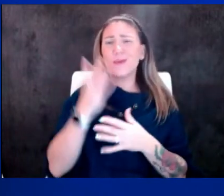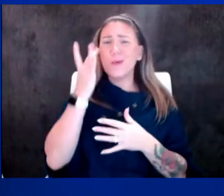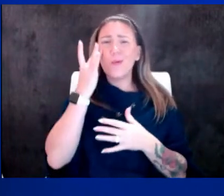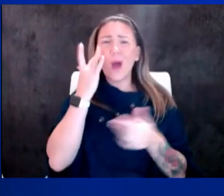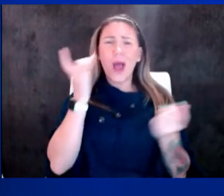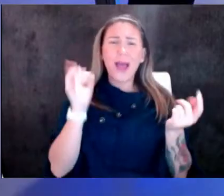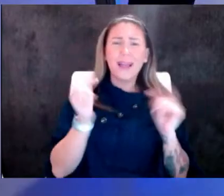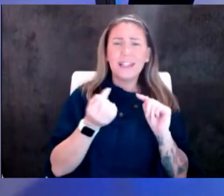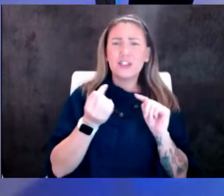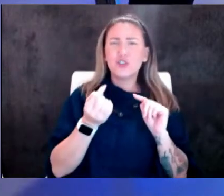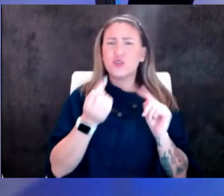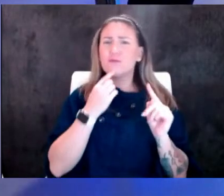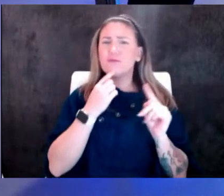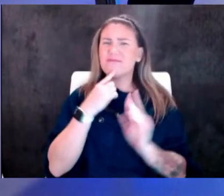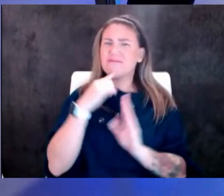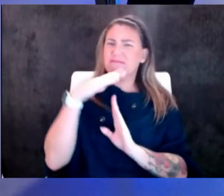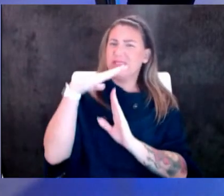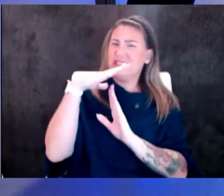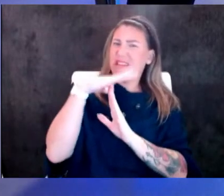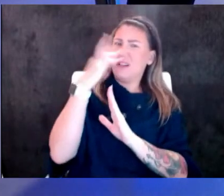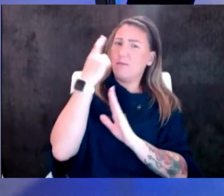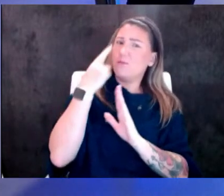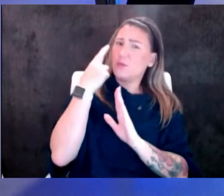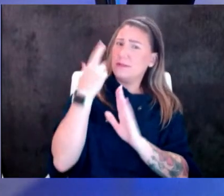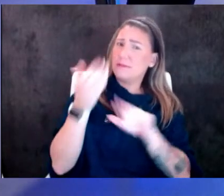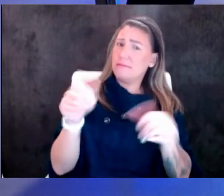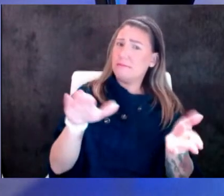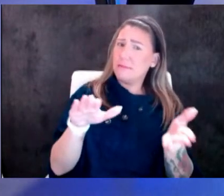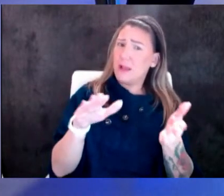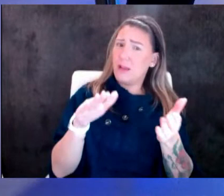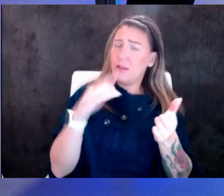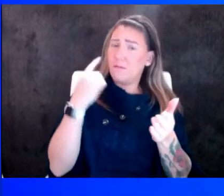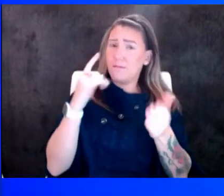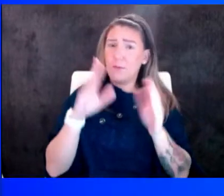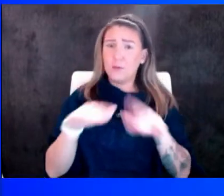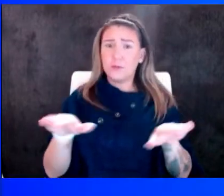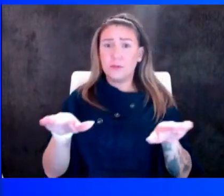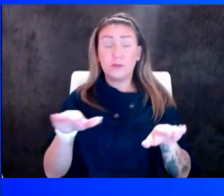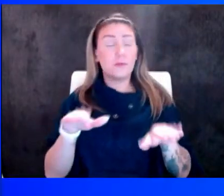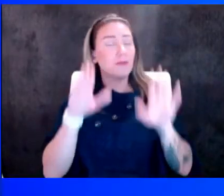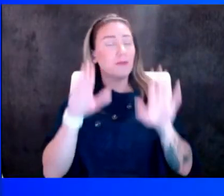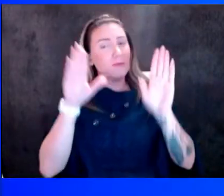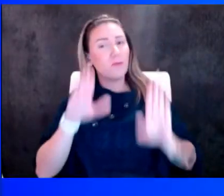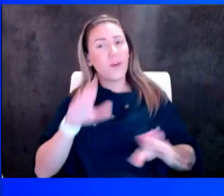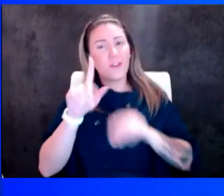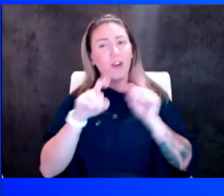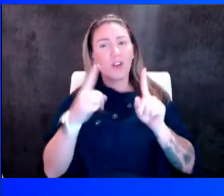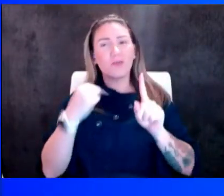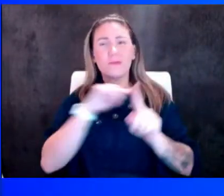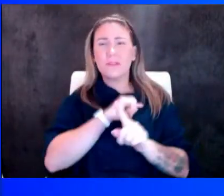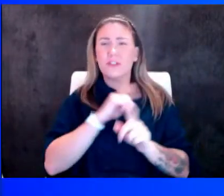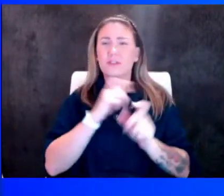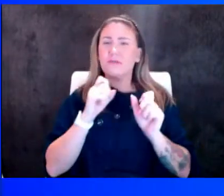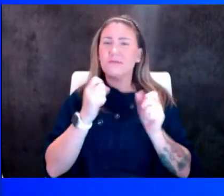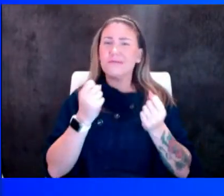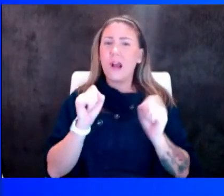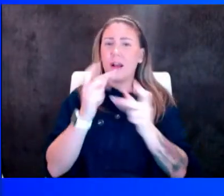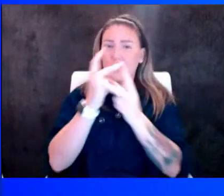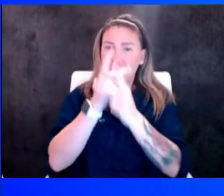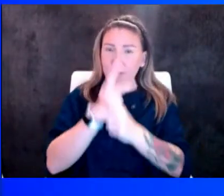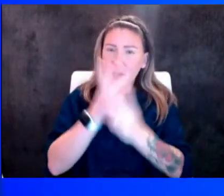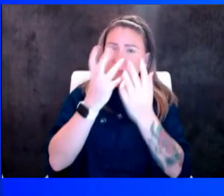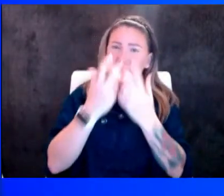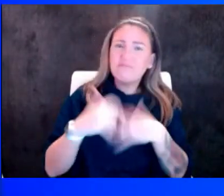death in children? Yeah, it's a great question. I think something we're working to figure out how to best protect kids,